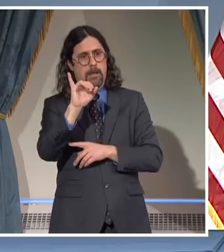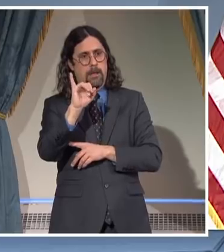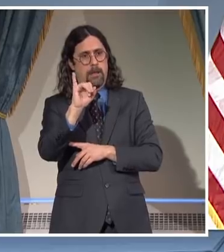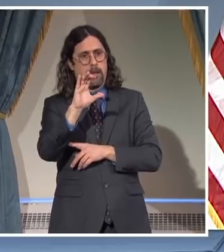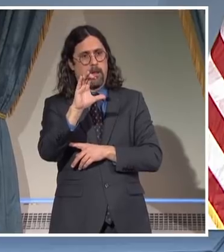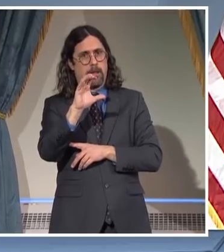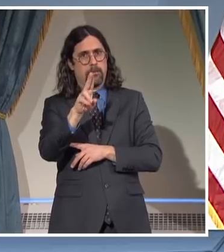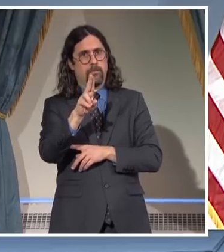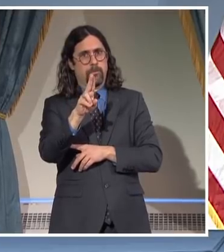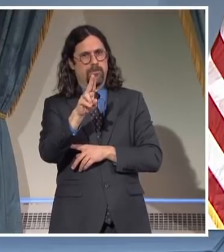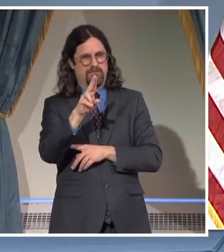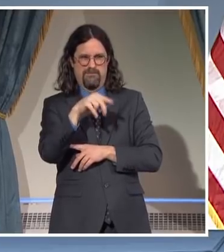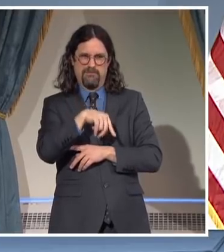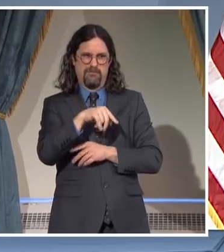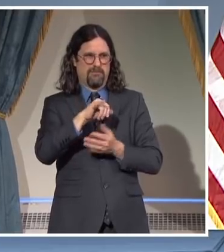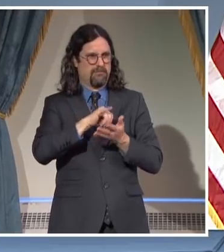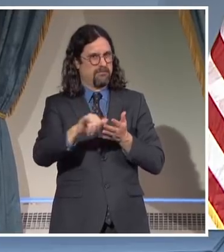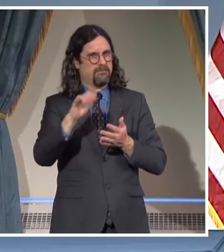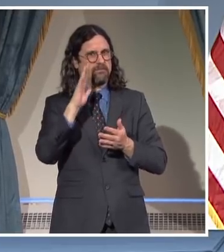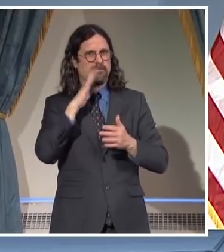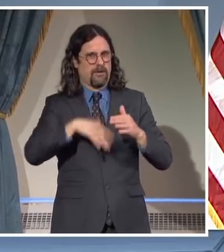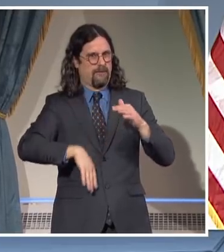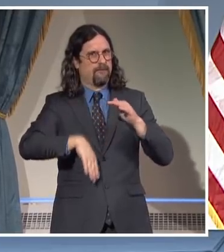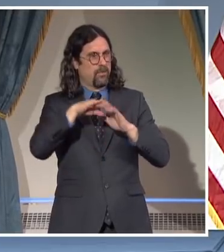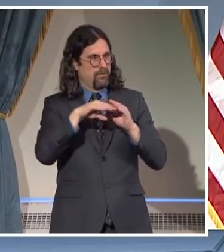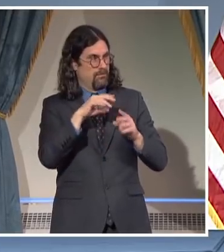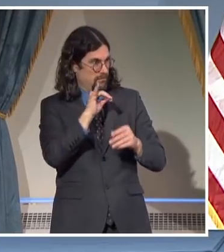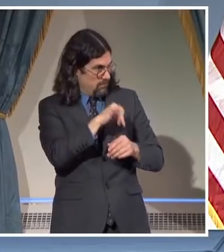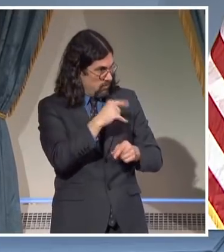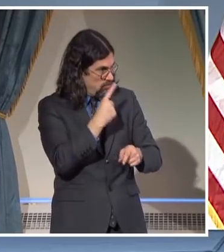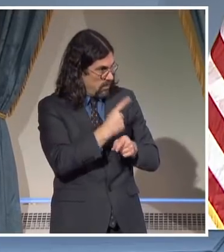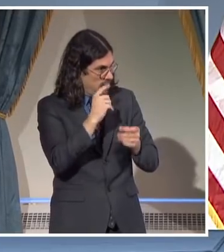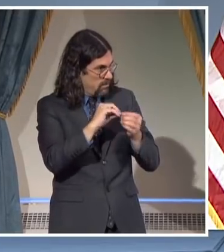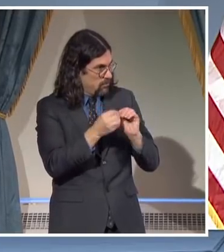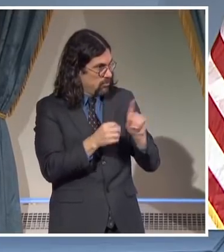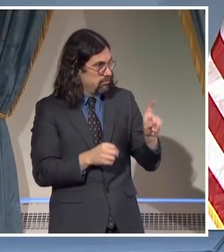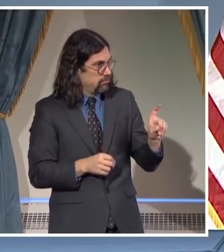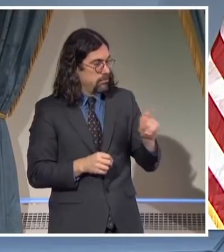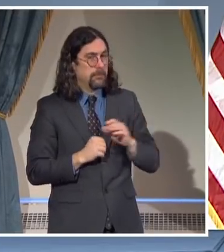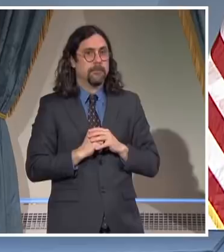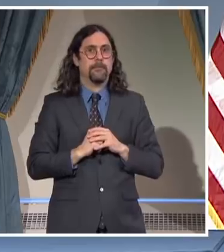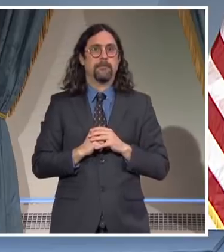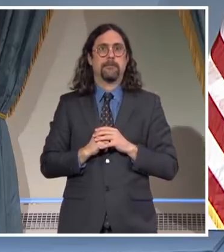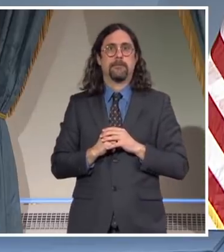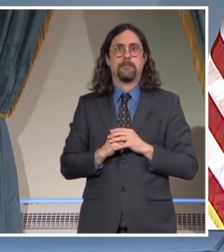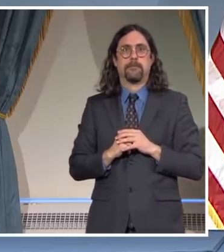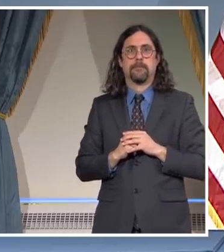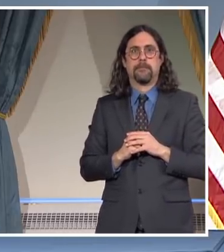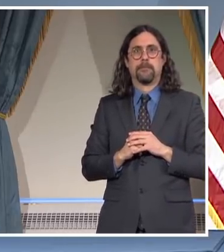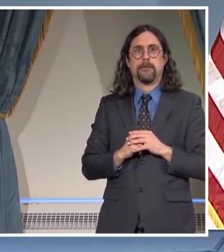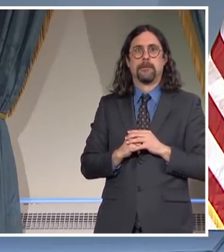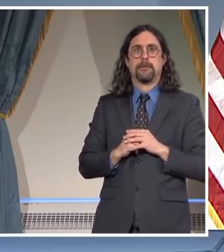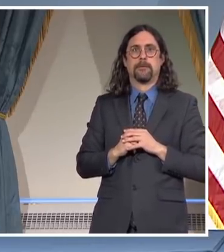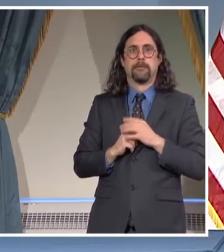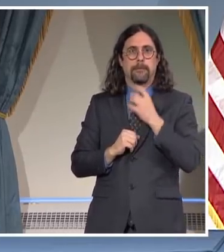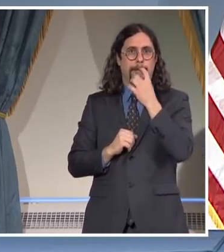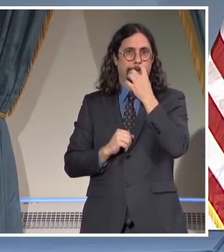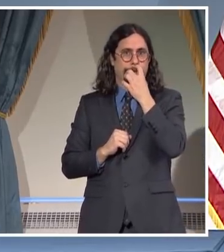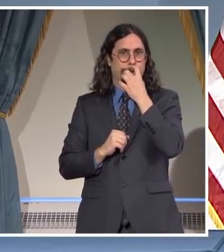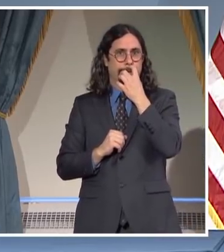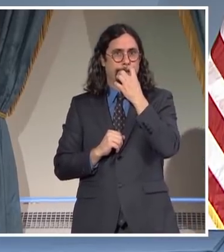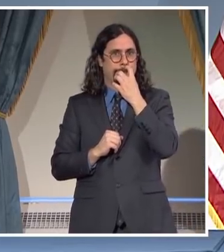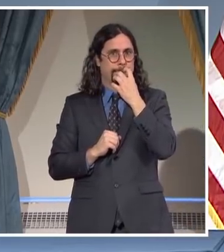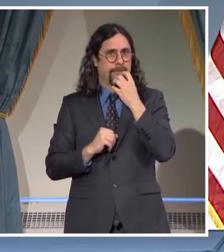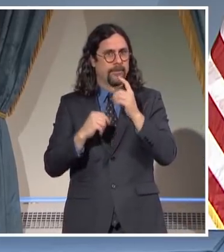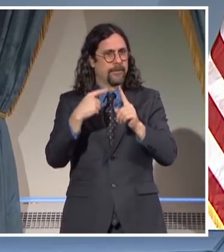correct? And also, as far as the 400 ventilators, how quickly do those get mobilized, the ones